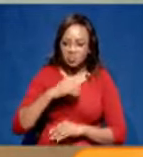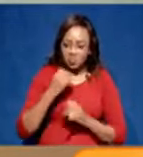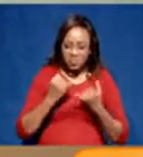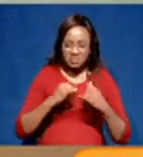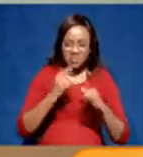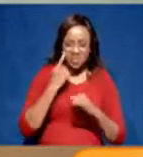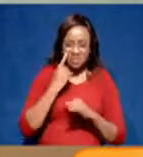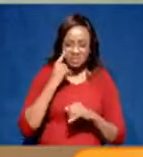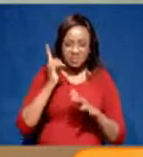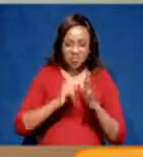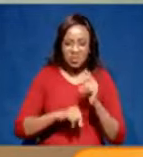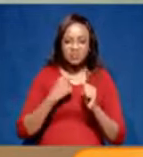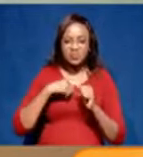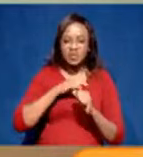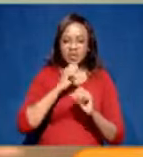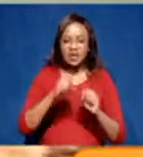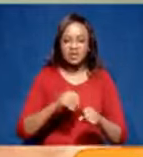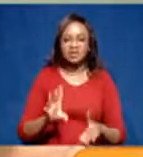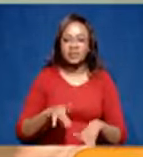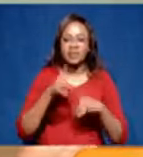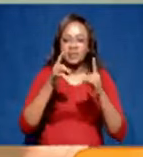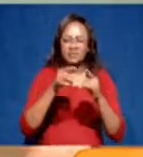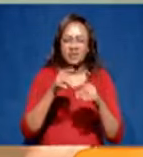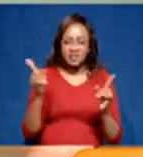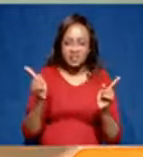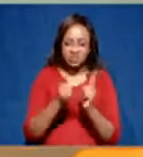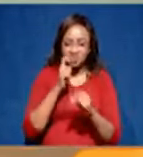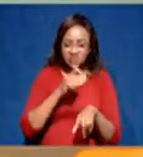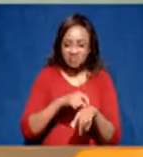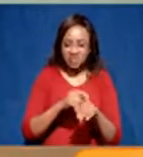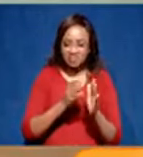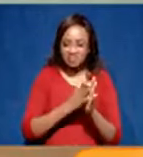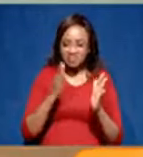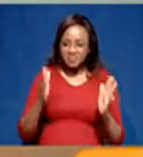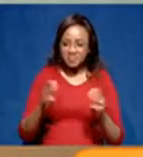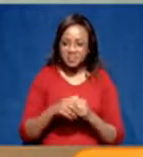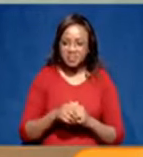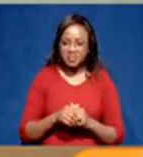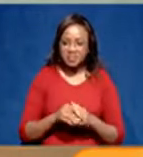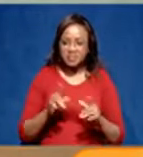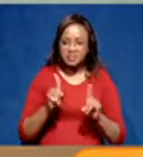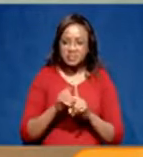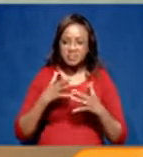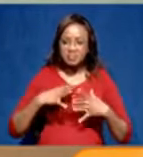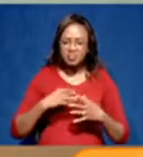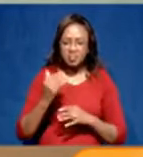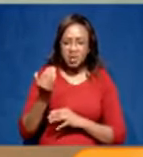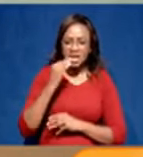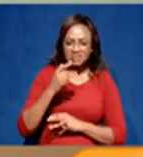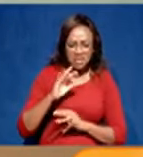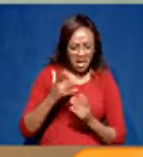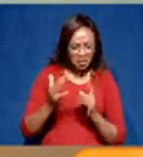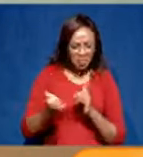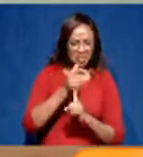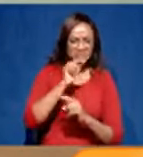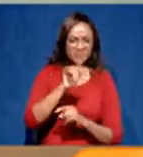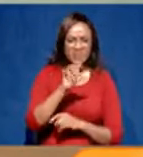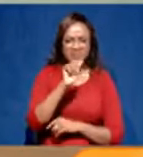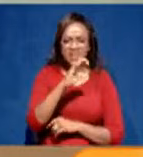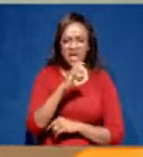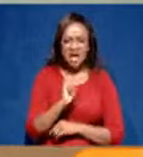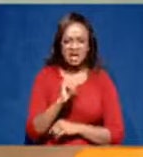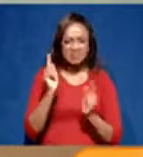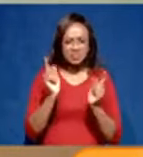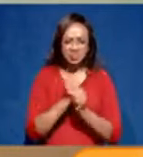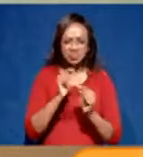deliver within the time that we have been given. Just like the way people are asking, how are we able to deliver the acts within such a period of time? We know of acts